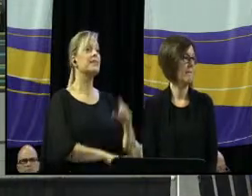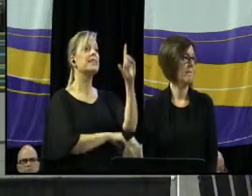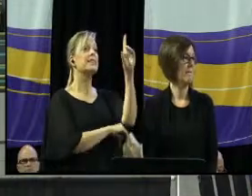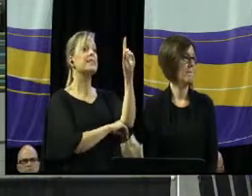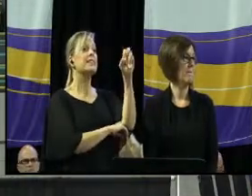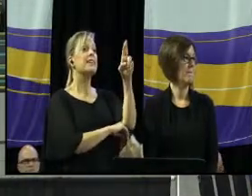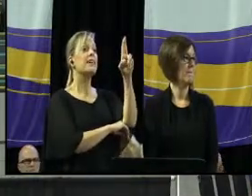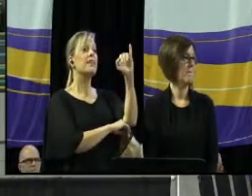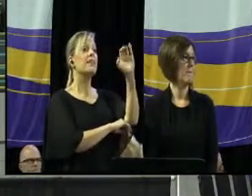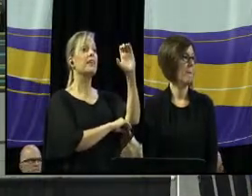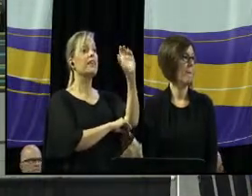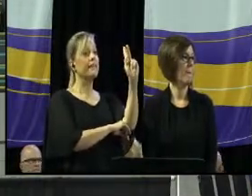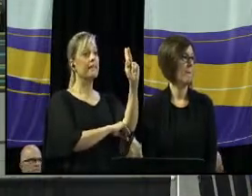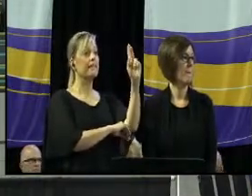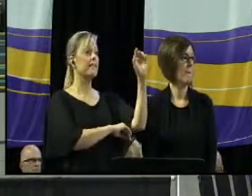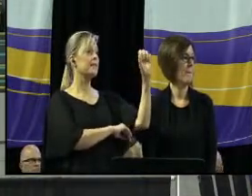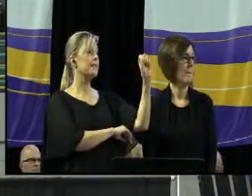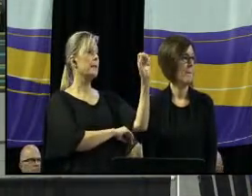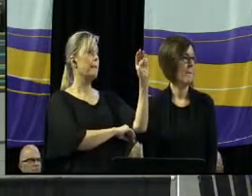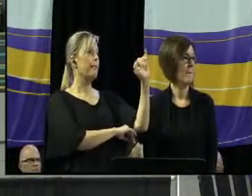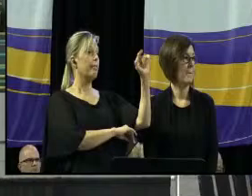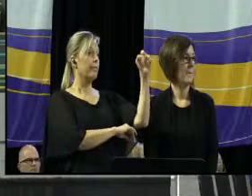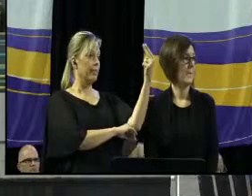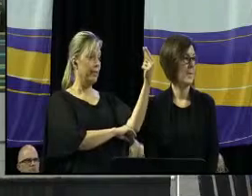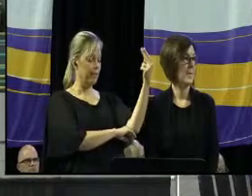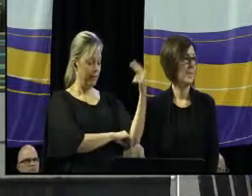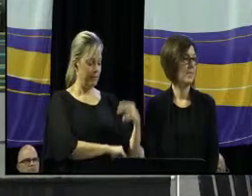Derek Samuel Smith.